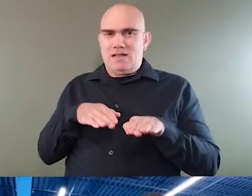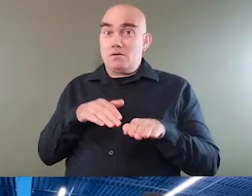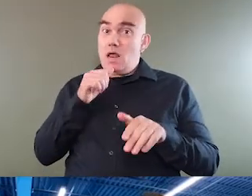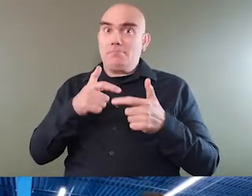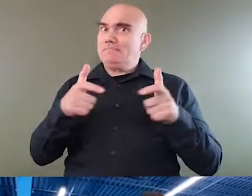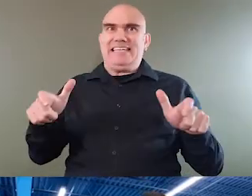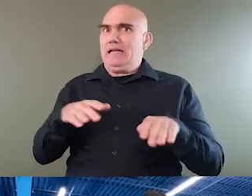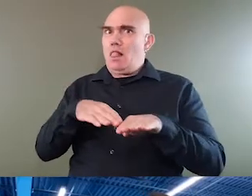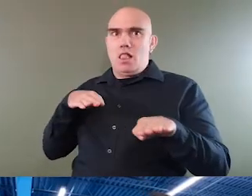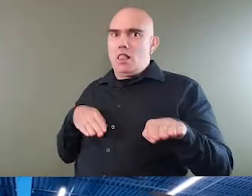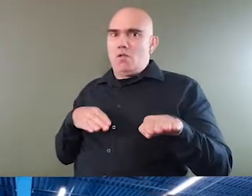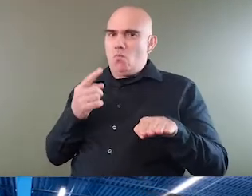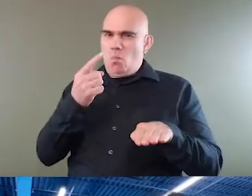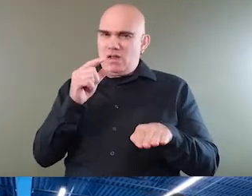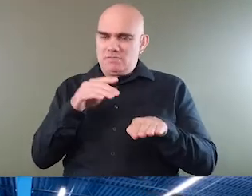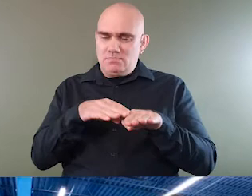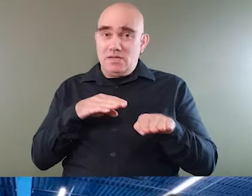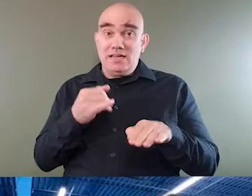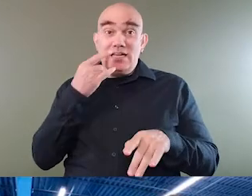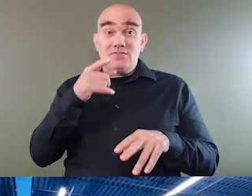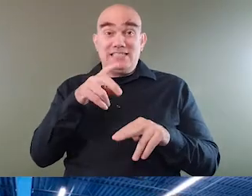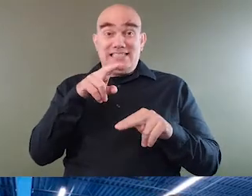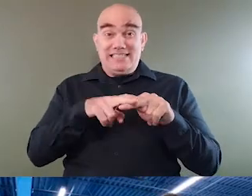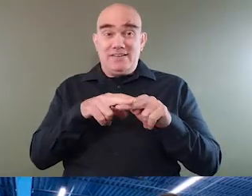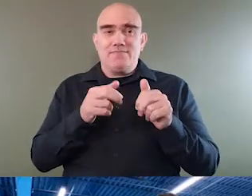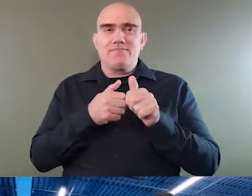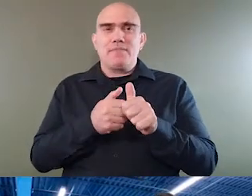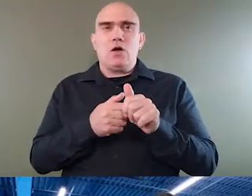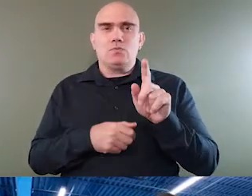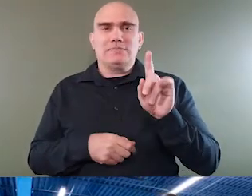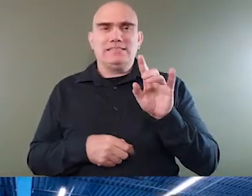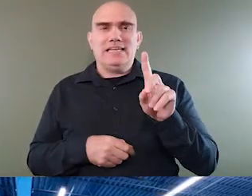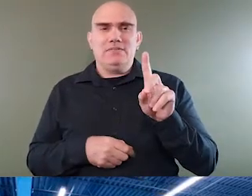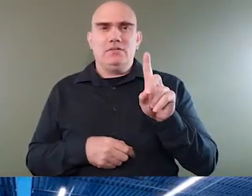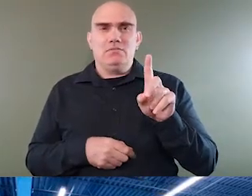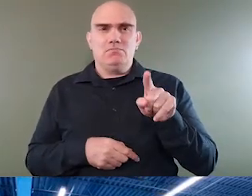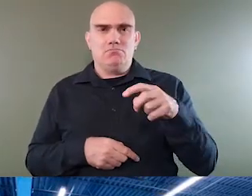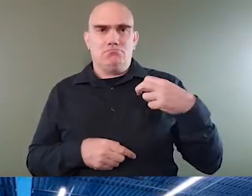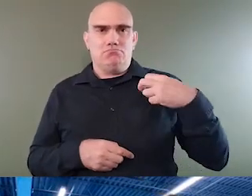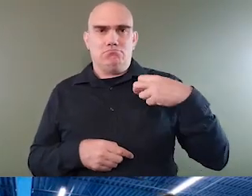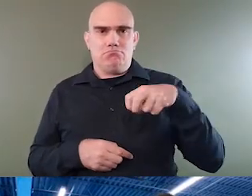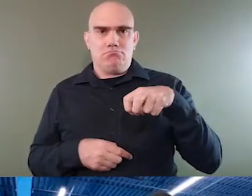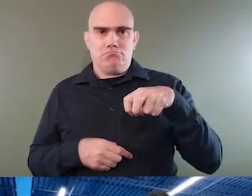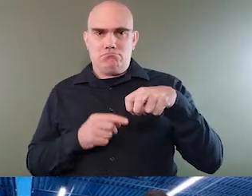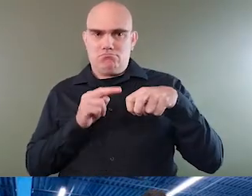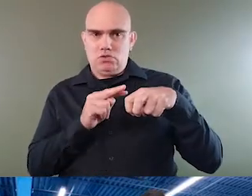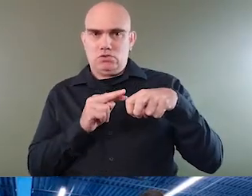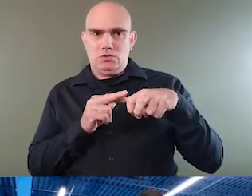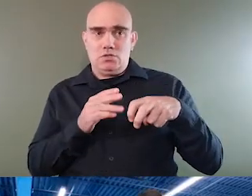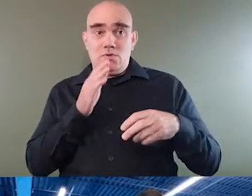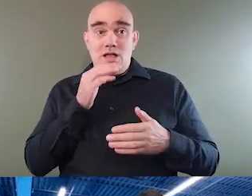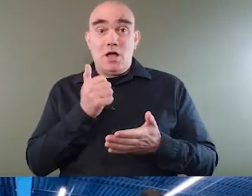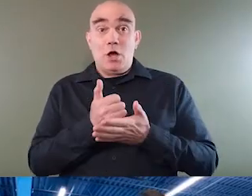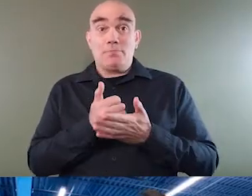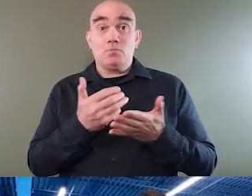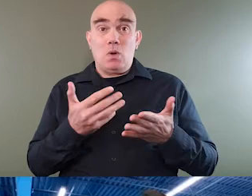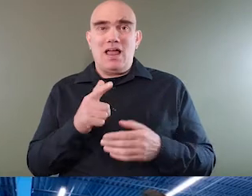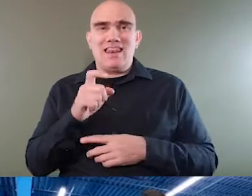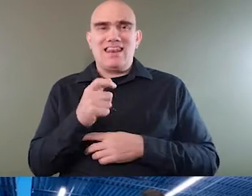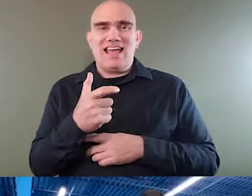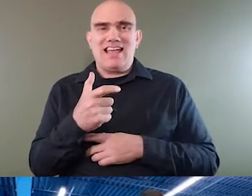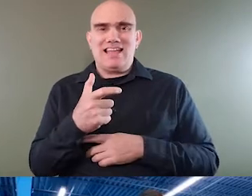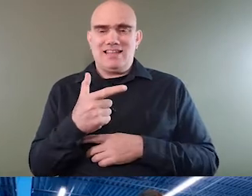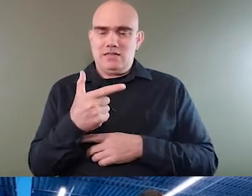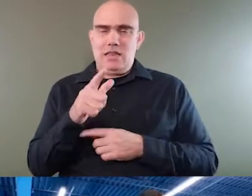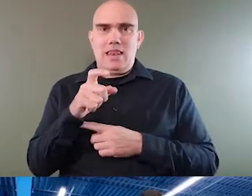big step back. If you're seated, follow David as he moves to the side. This will help in leg separation.